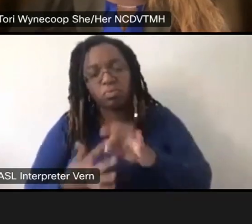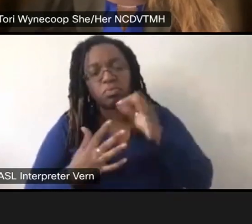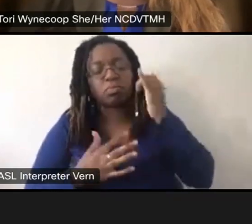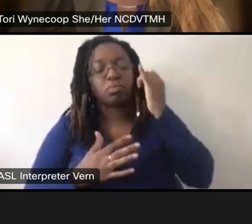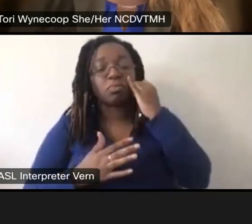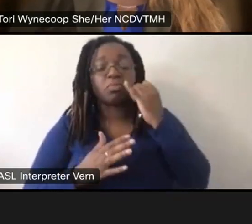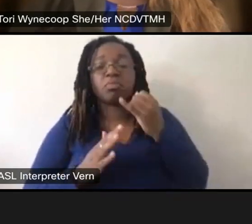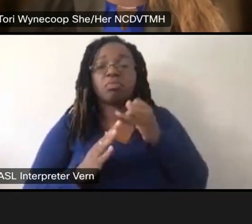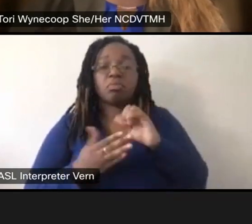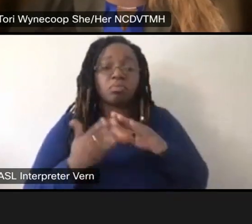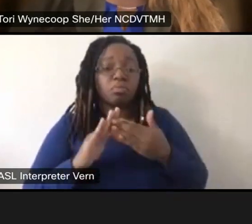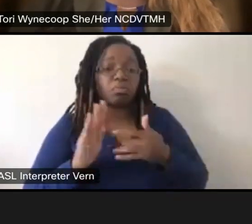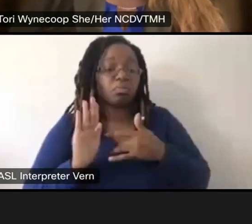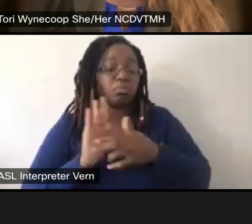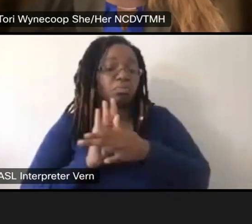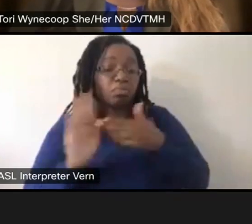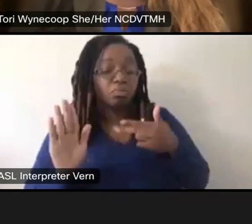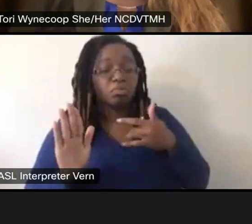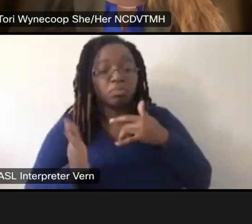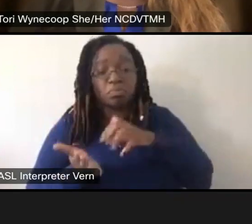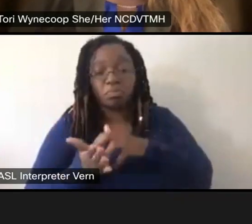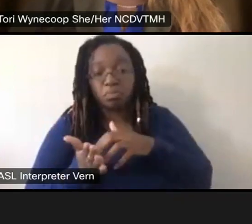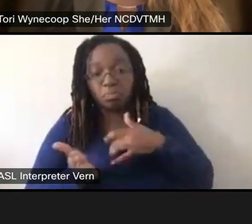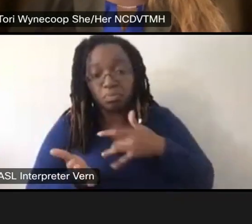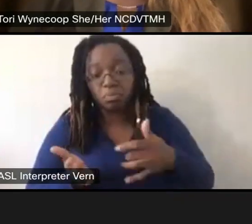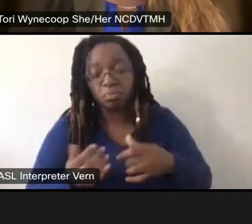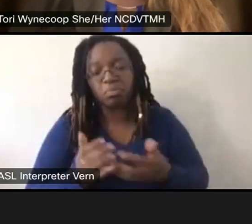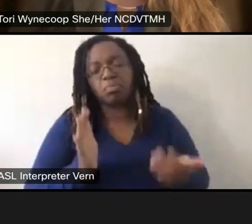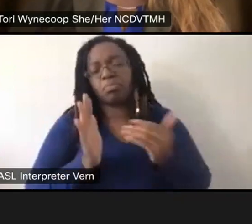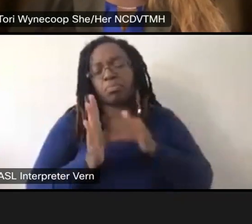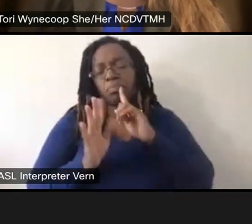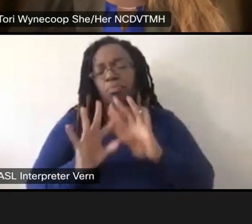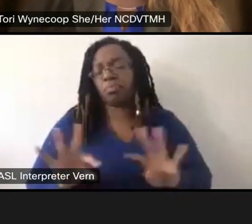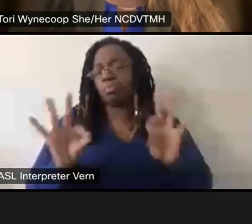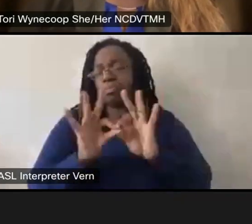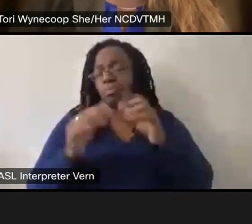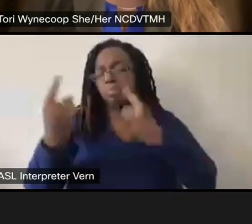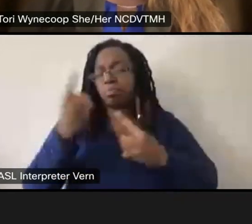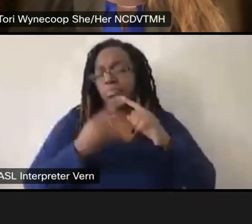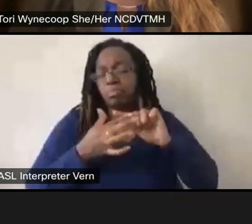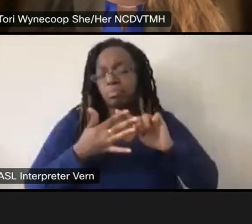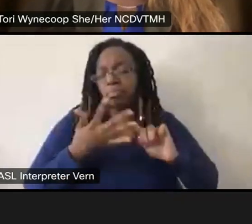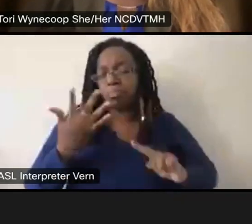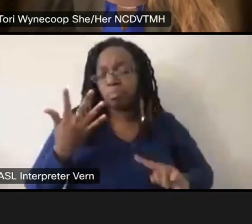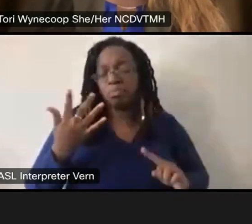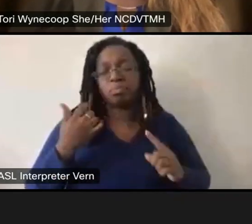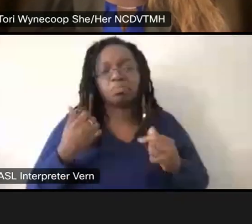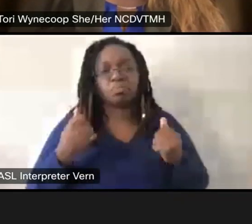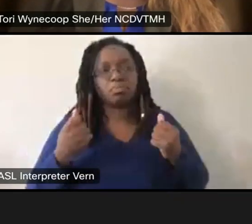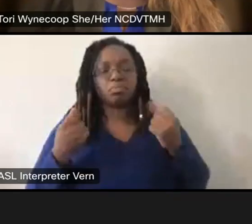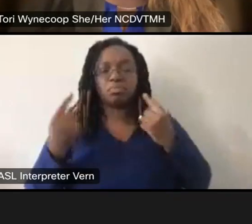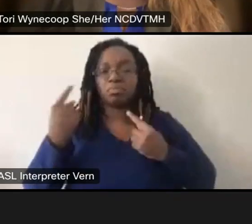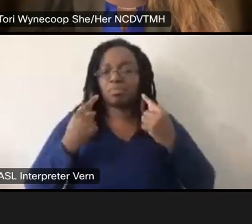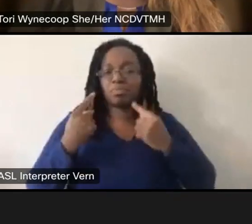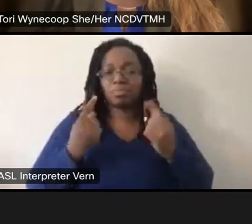is especially vulnerable. So again, important to just really think about those things and look around and think of, as service